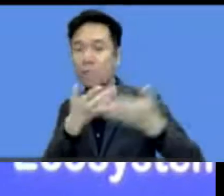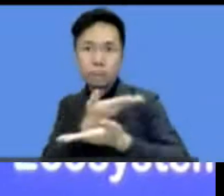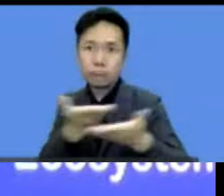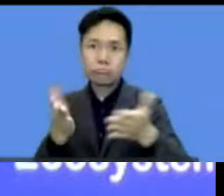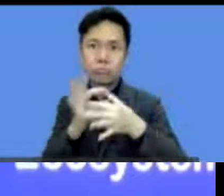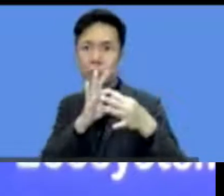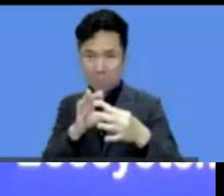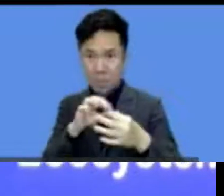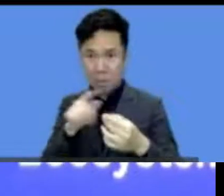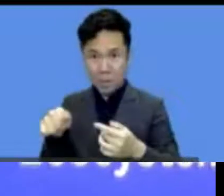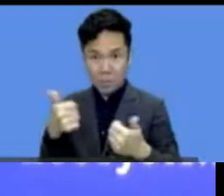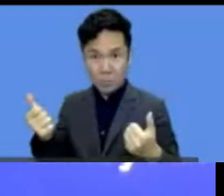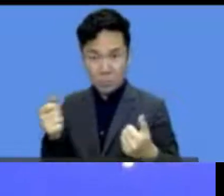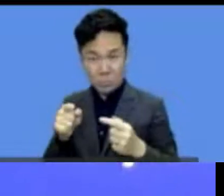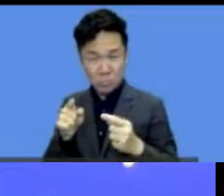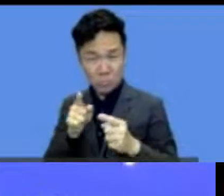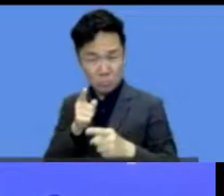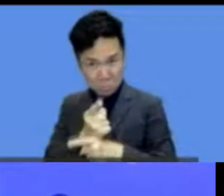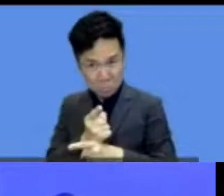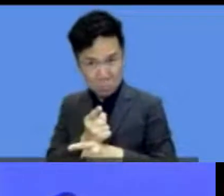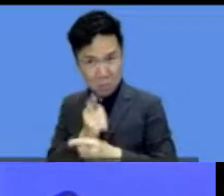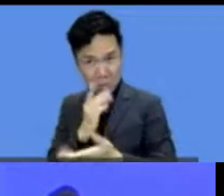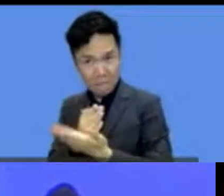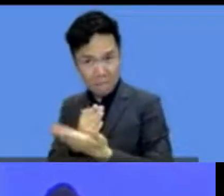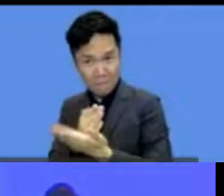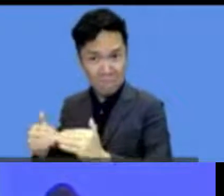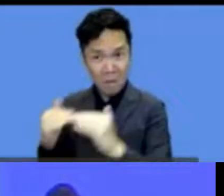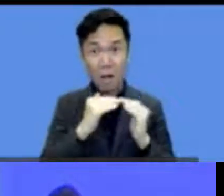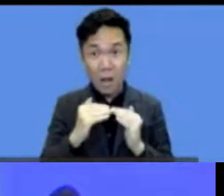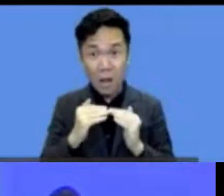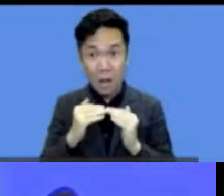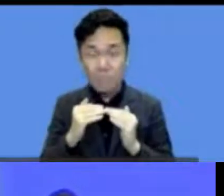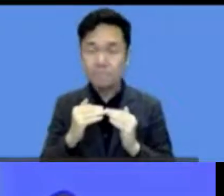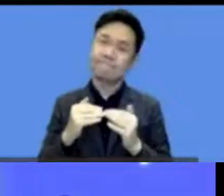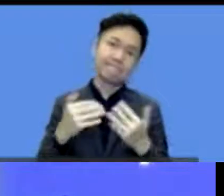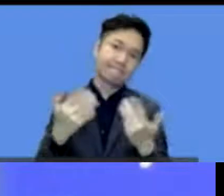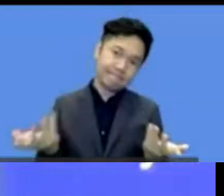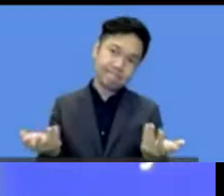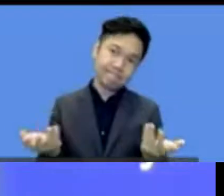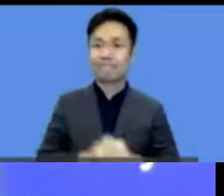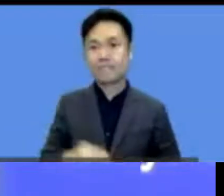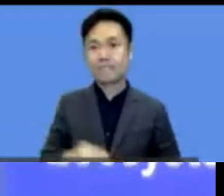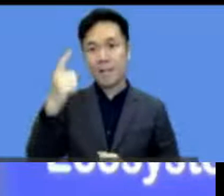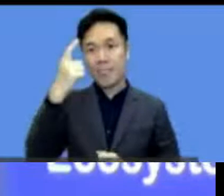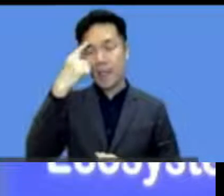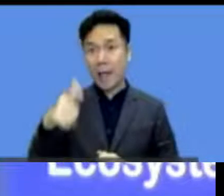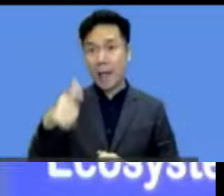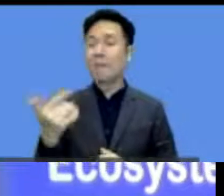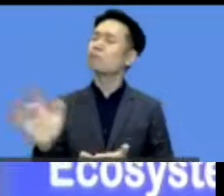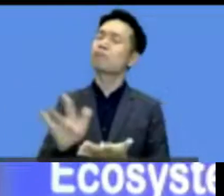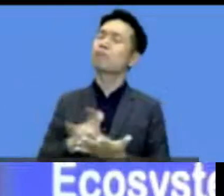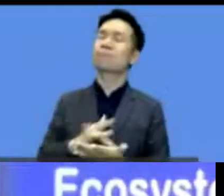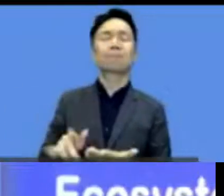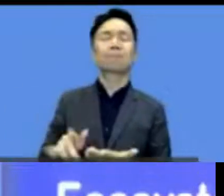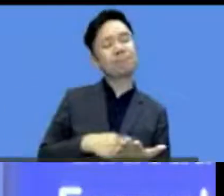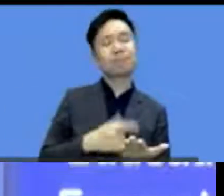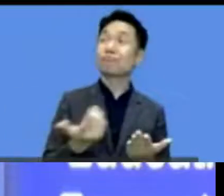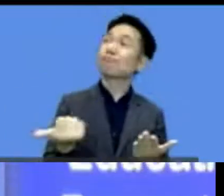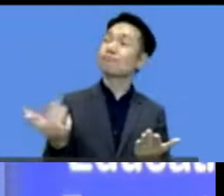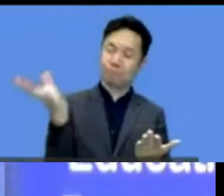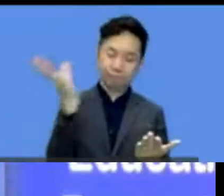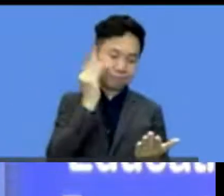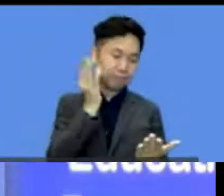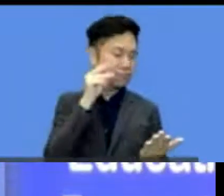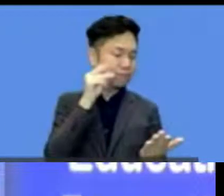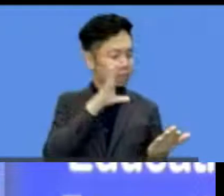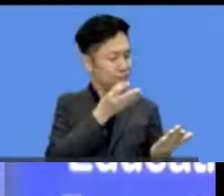more divide? A lot of people who already are fortunate enough to have those devices, to have access to